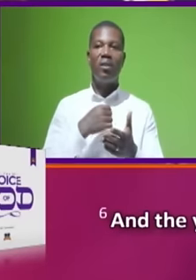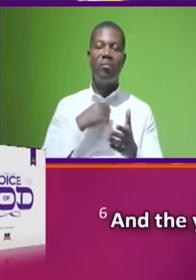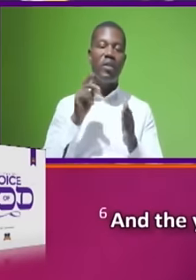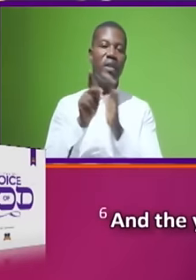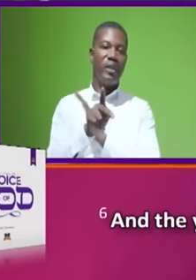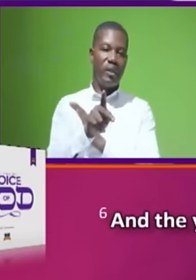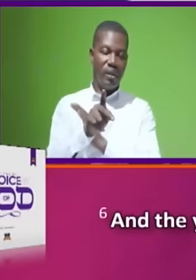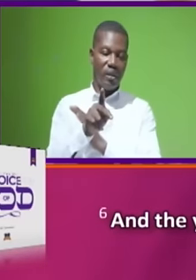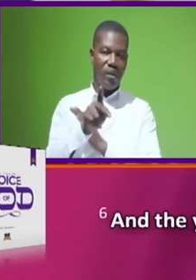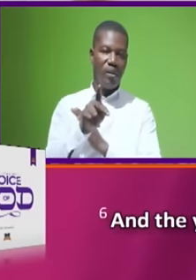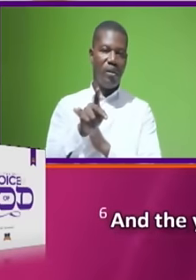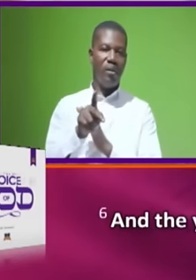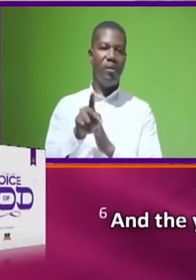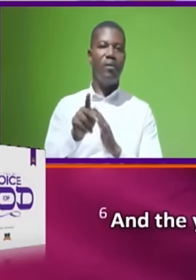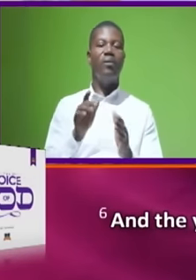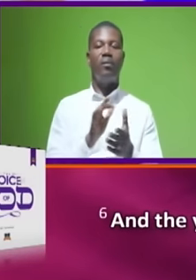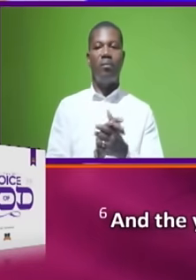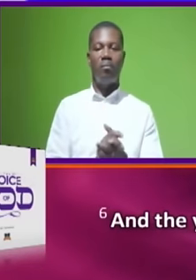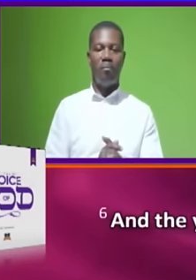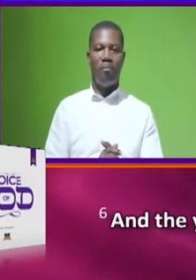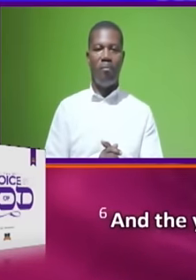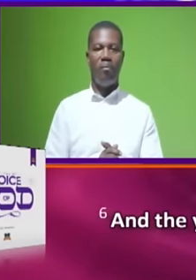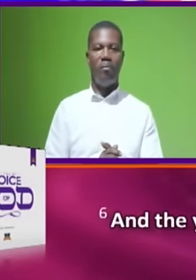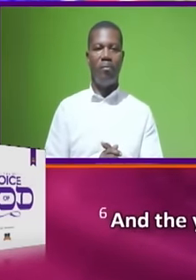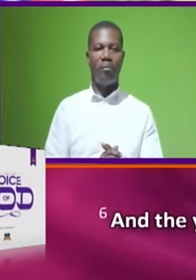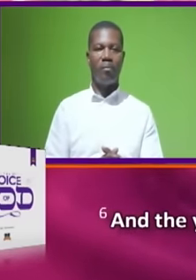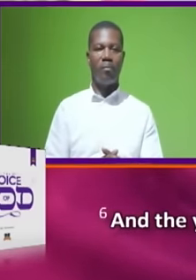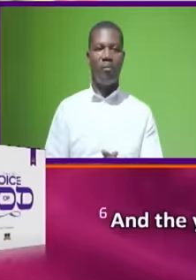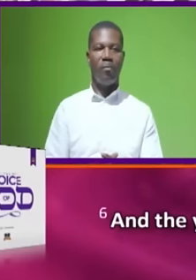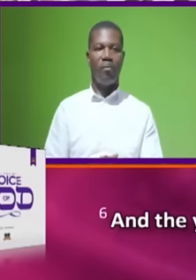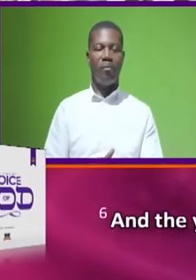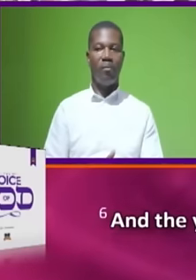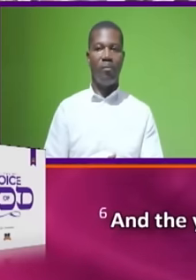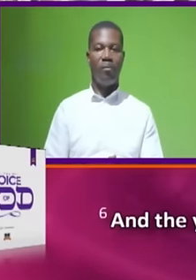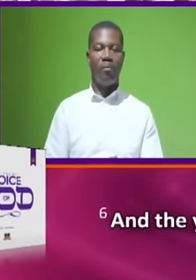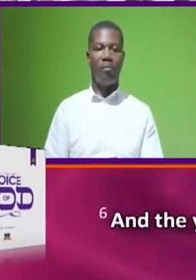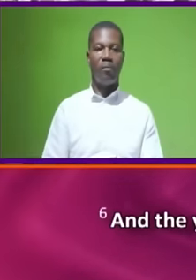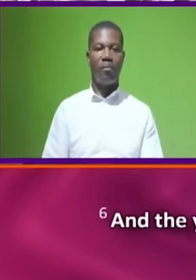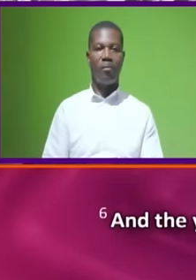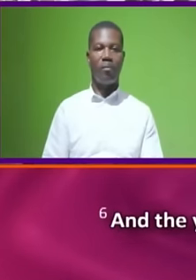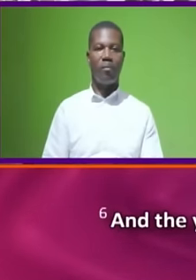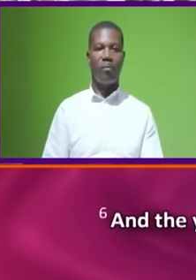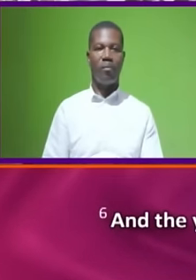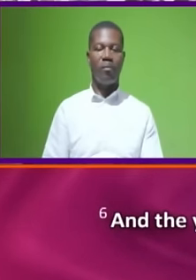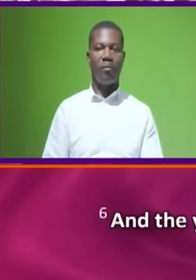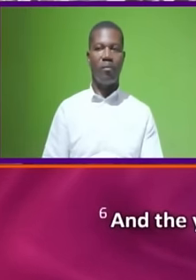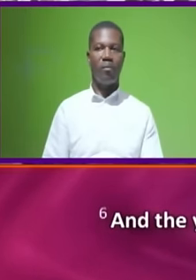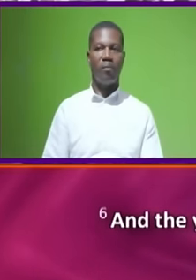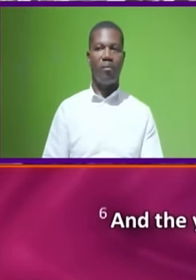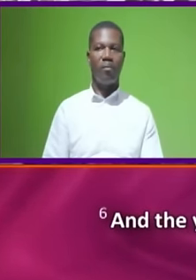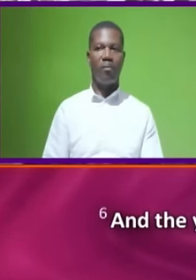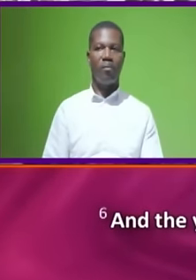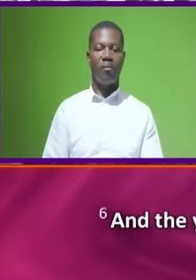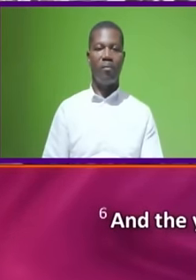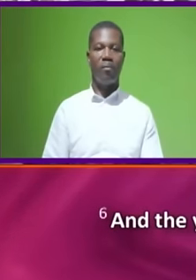Then today Adam, they will say, those people who claim that their pastor will say that I have killed someone.